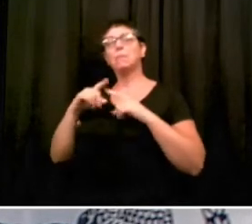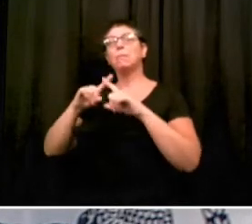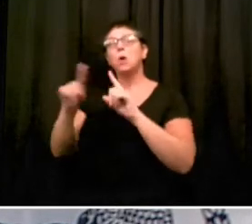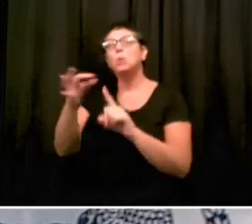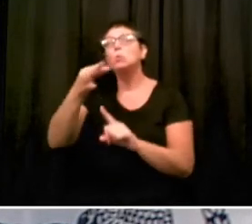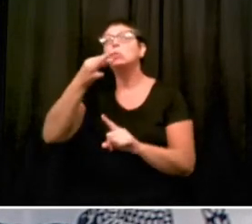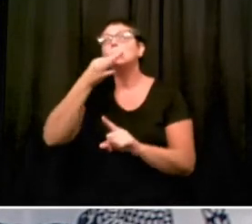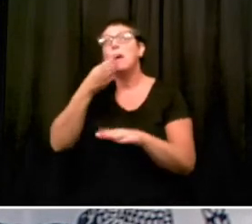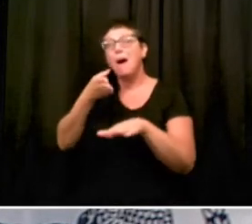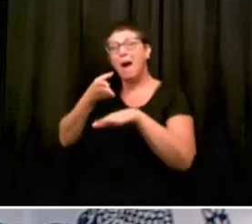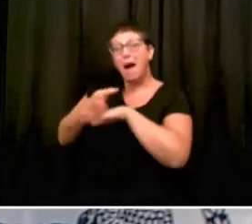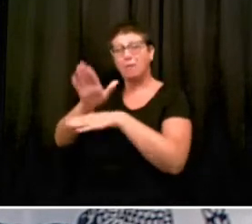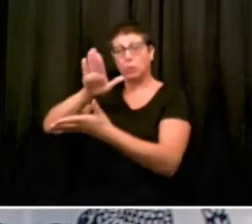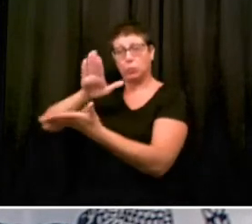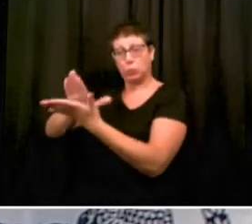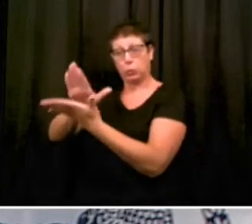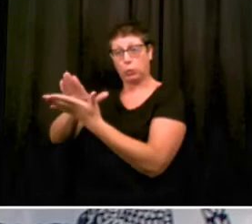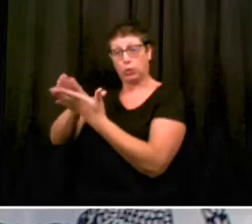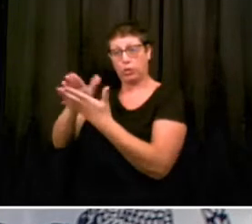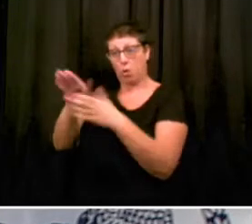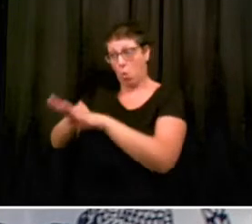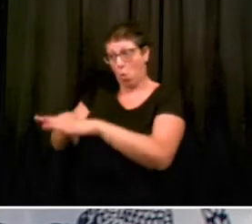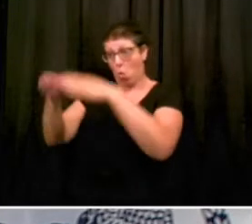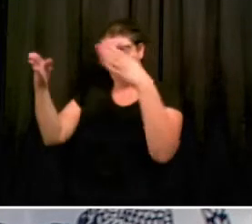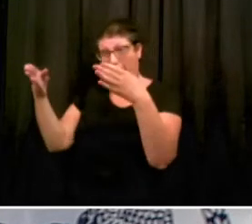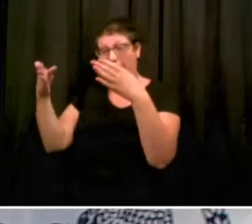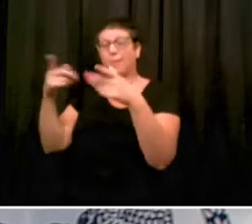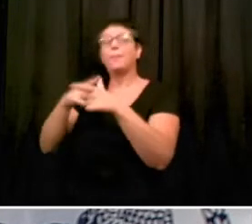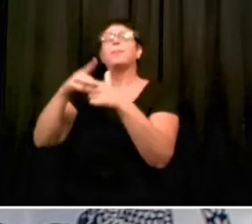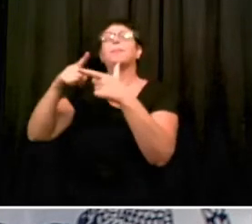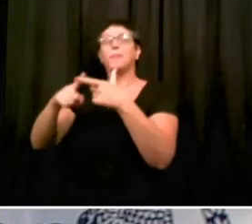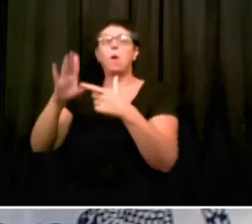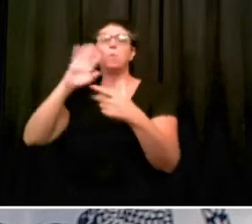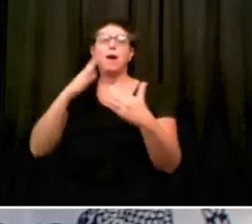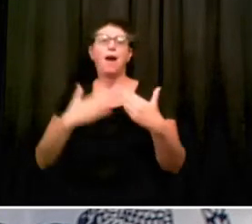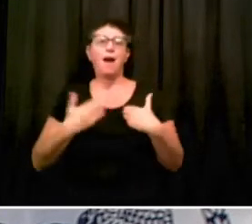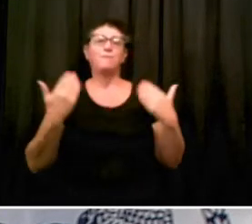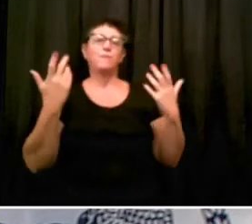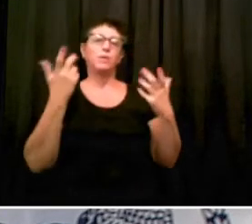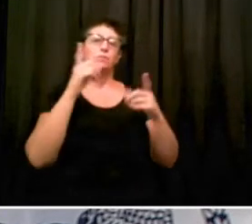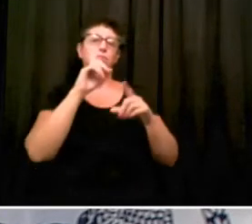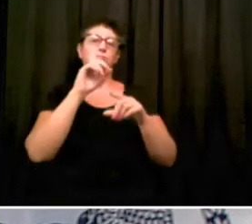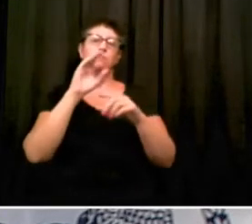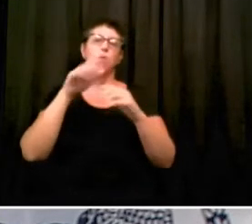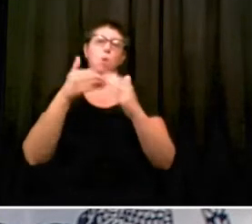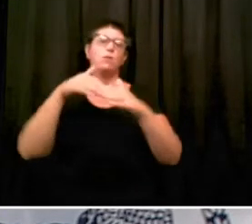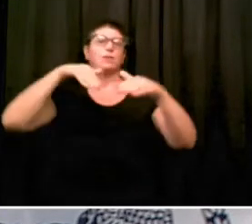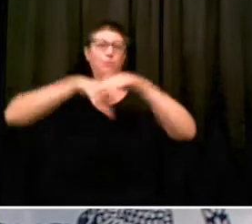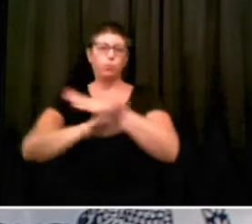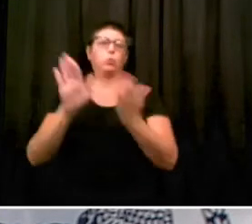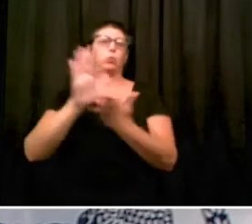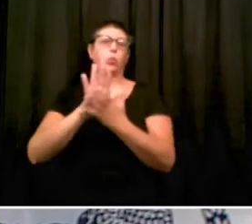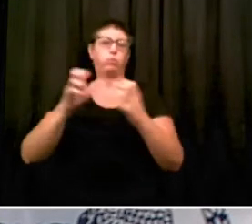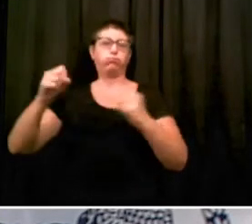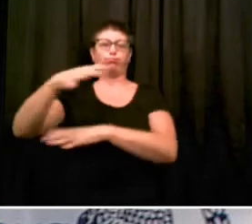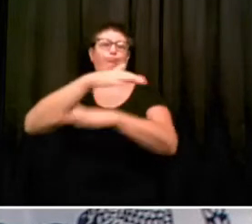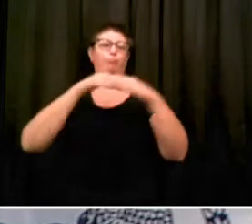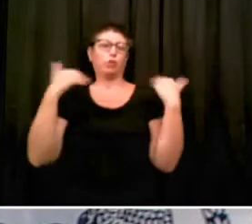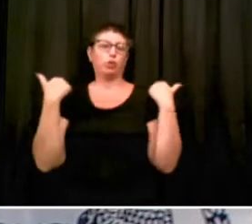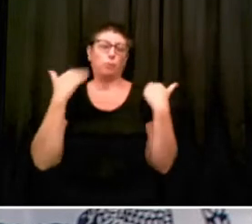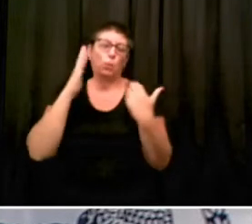childcare gets going. Go ahead. For our last question, we'll go to Yoav from the city.